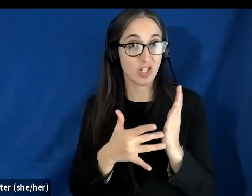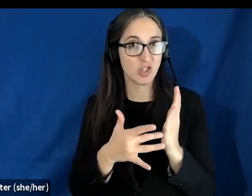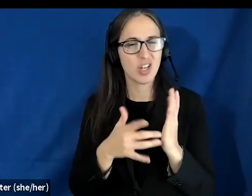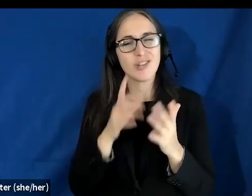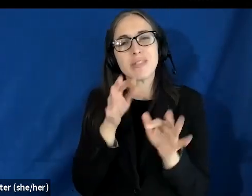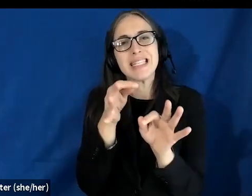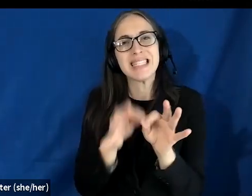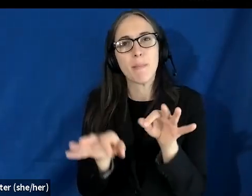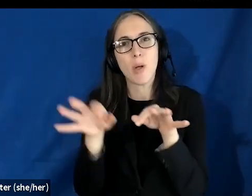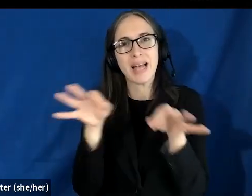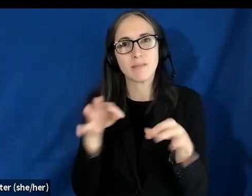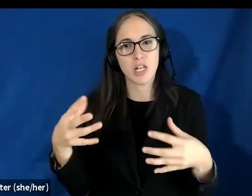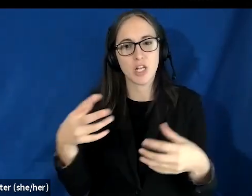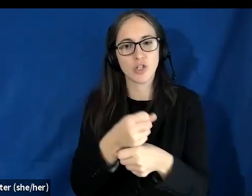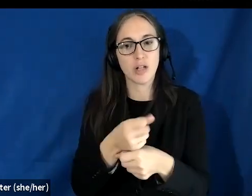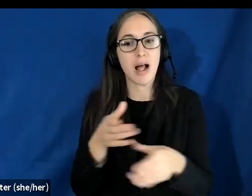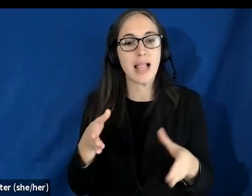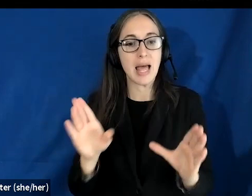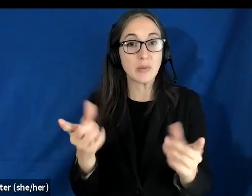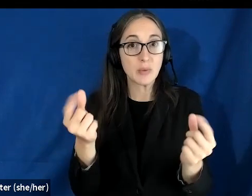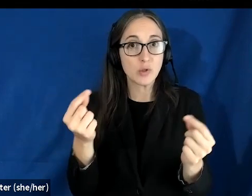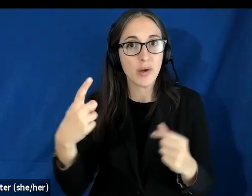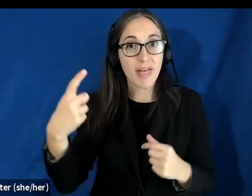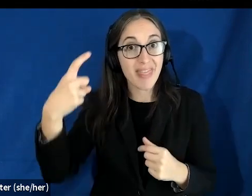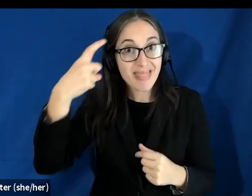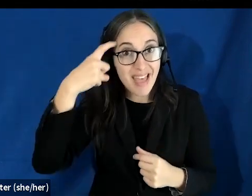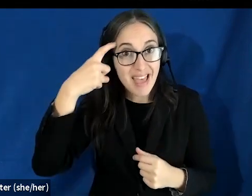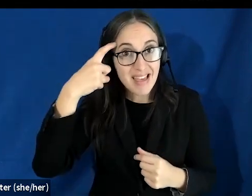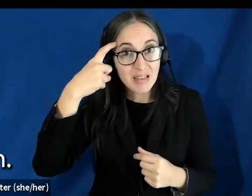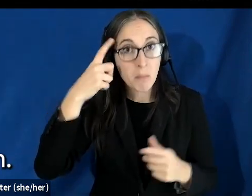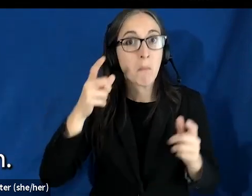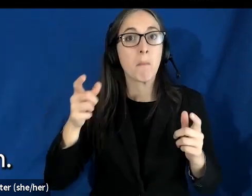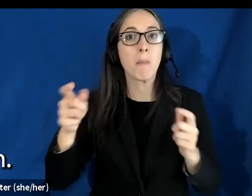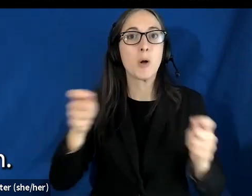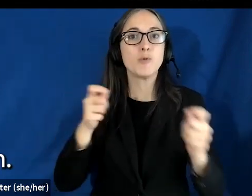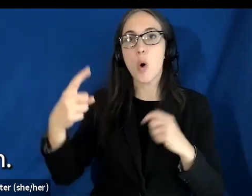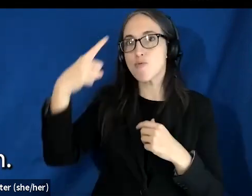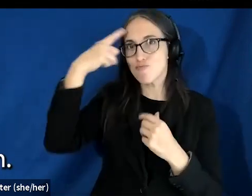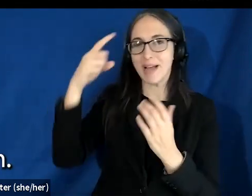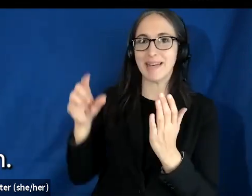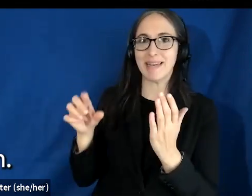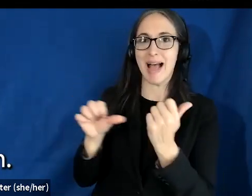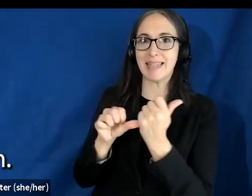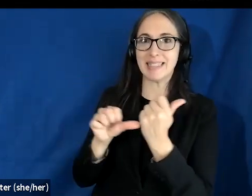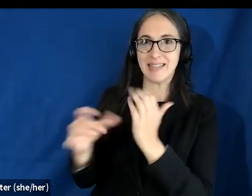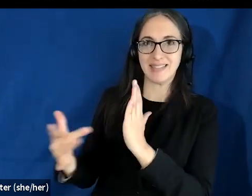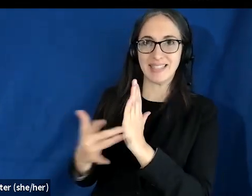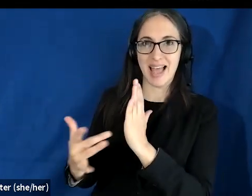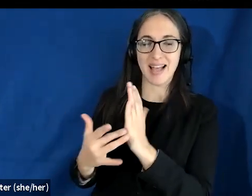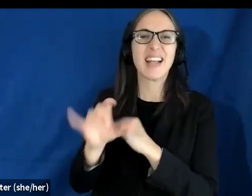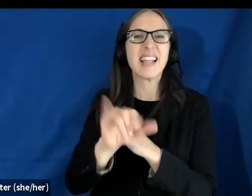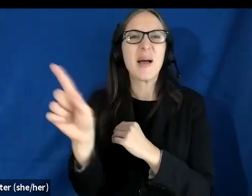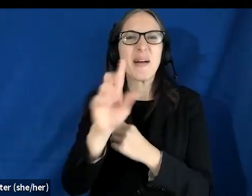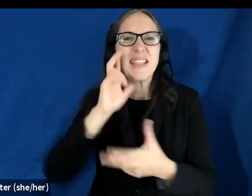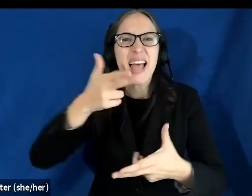to simply think and control your blind assistive tech. And that's where the name Think and Zoom comes from. So you